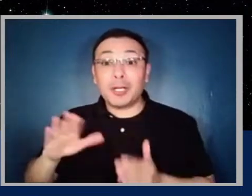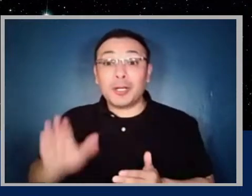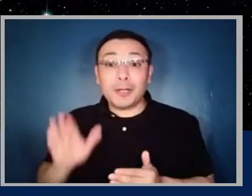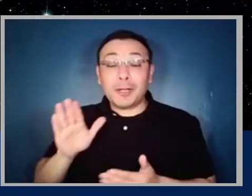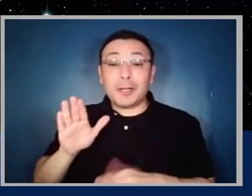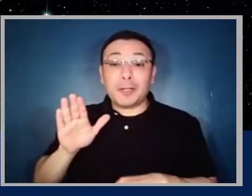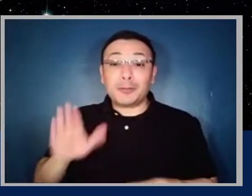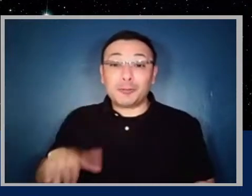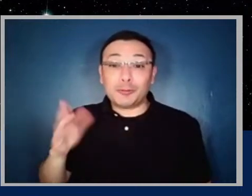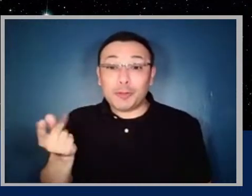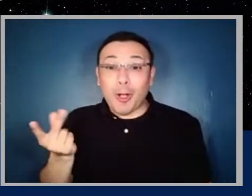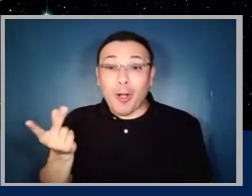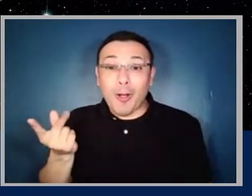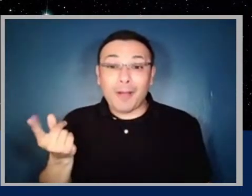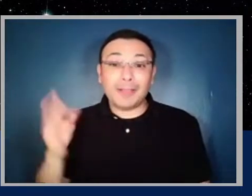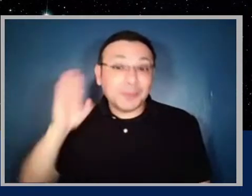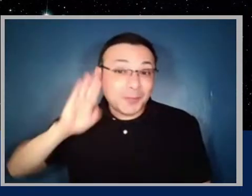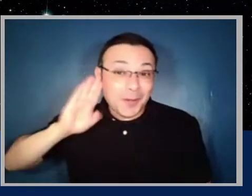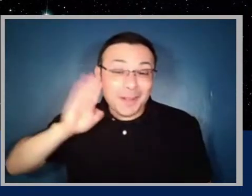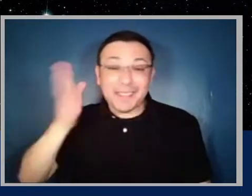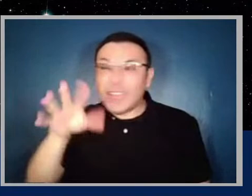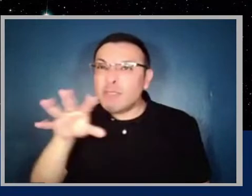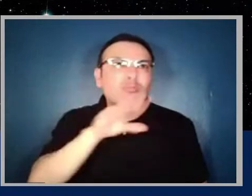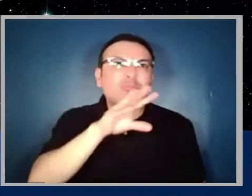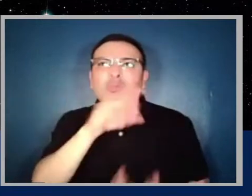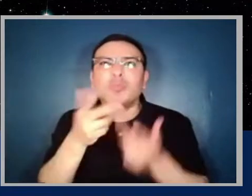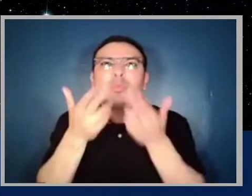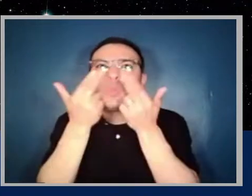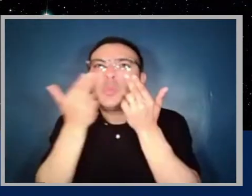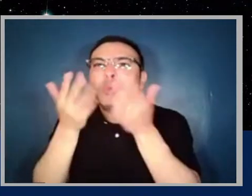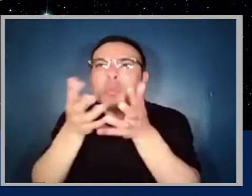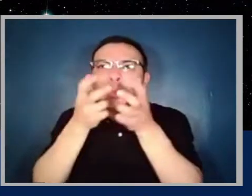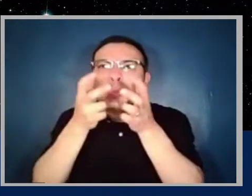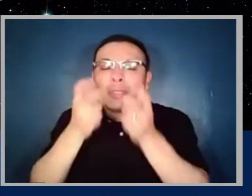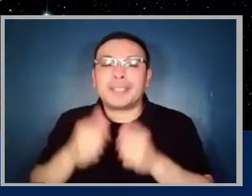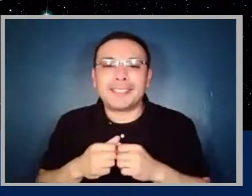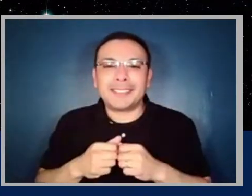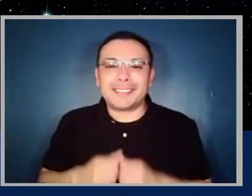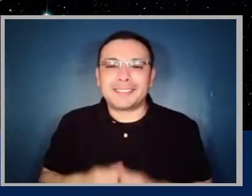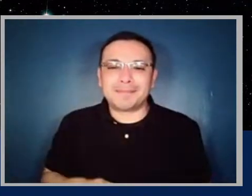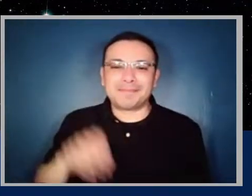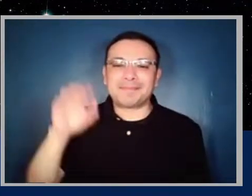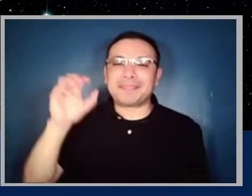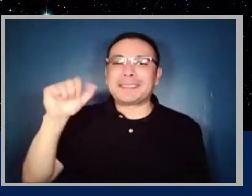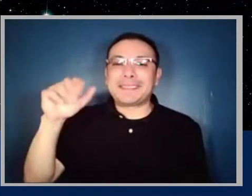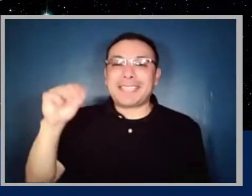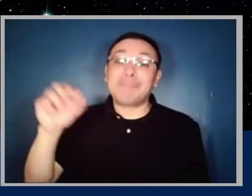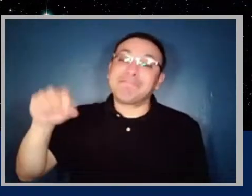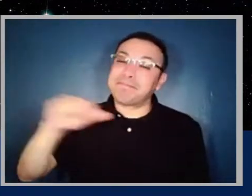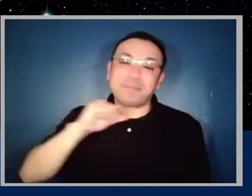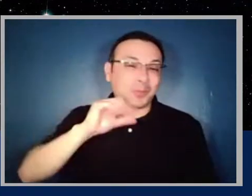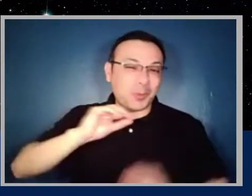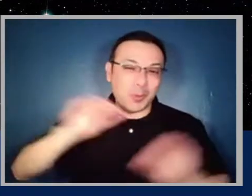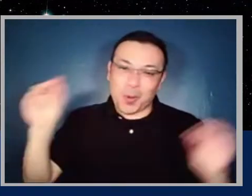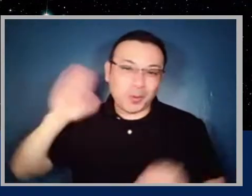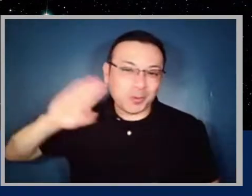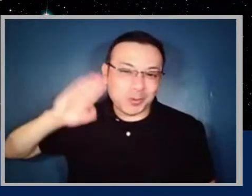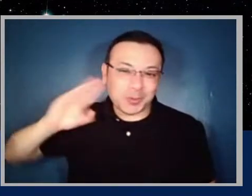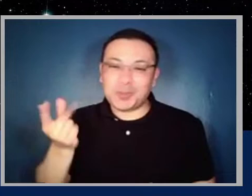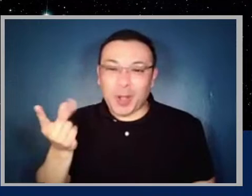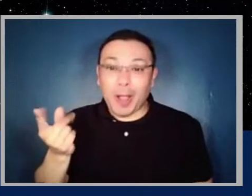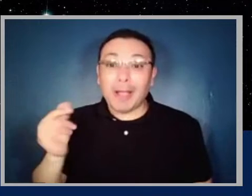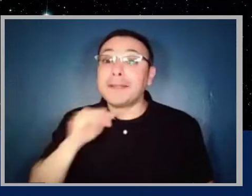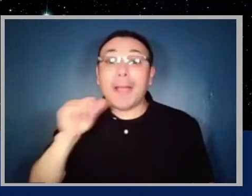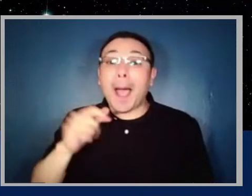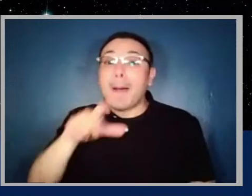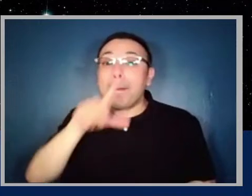check to see if there's ammonia? Hopefully not. No, of course not. And it's not a canary either back in the old days. No, we have a machine that